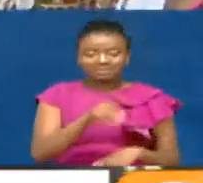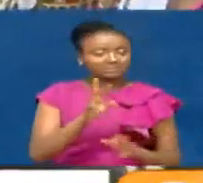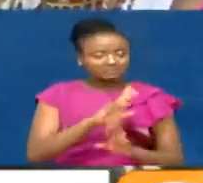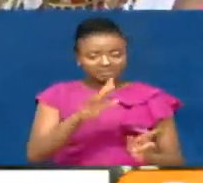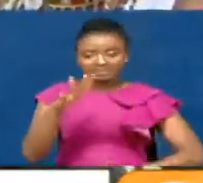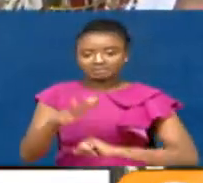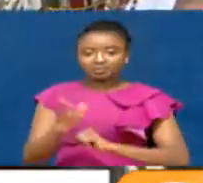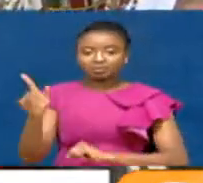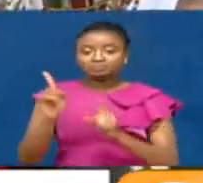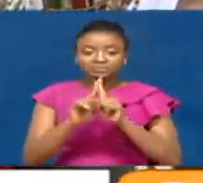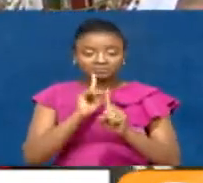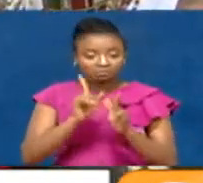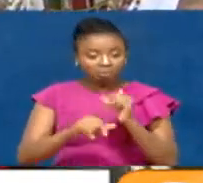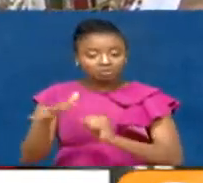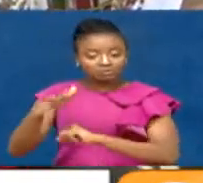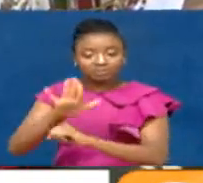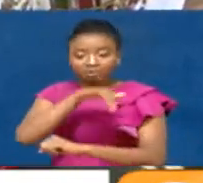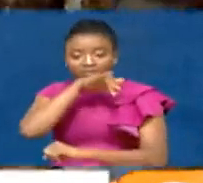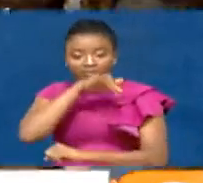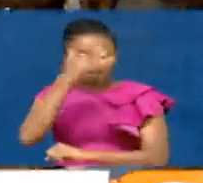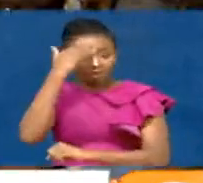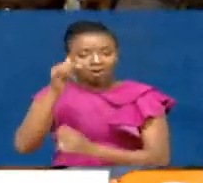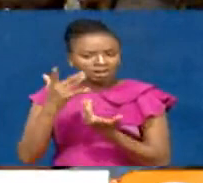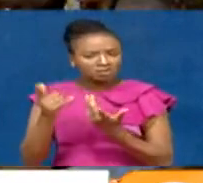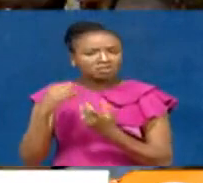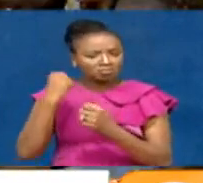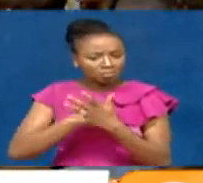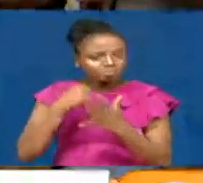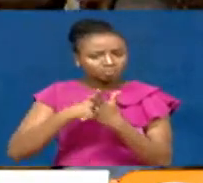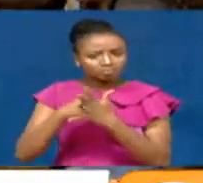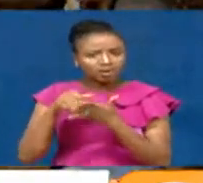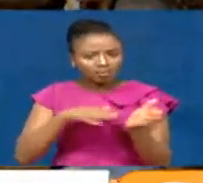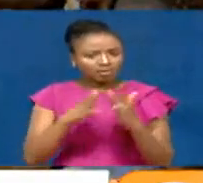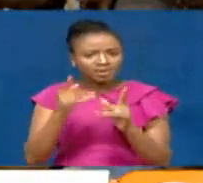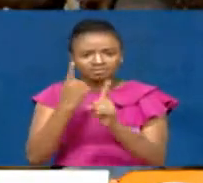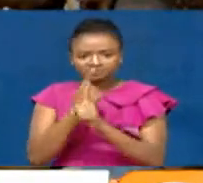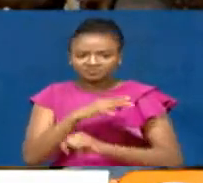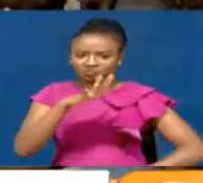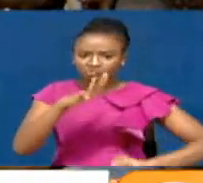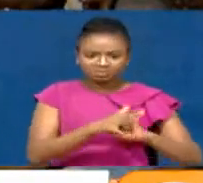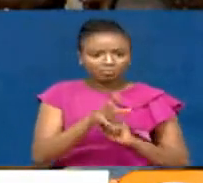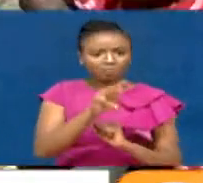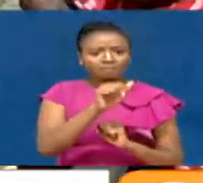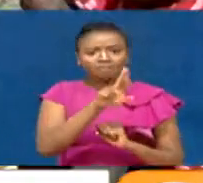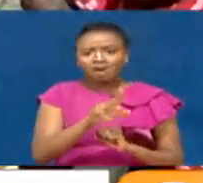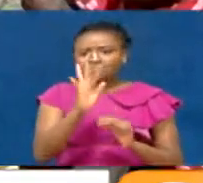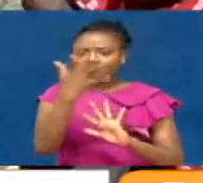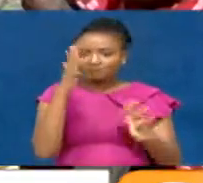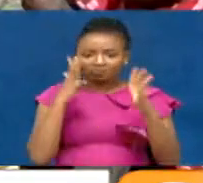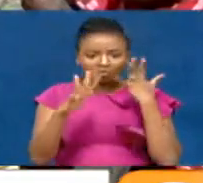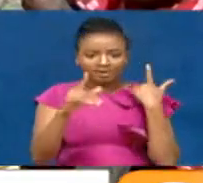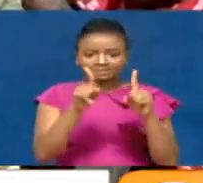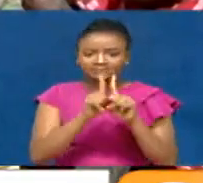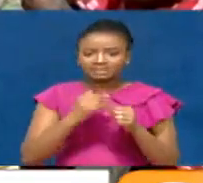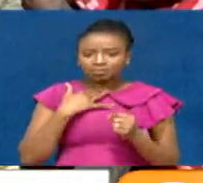support for Raila Odinga reiterated the importance of conservation efforts of the Mau Forest and at the same time called for the audit